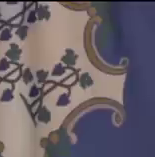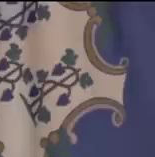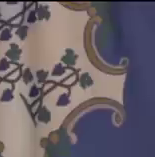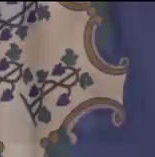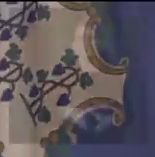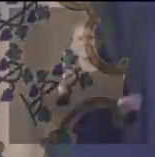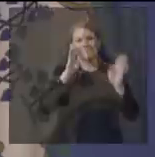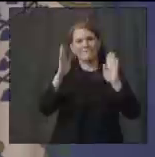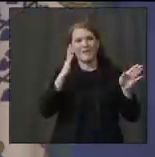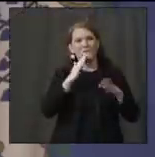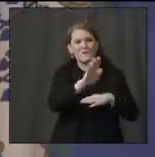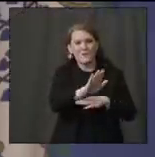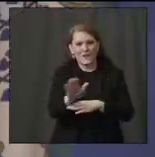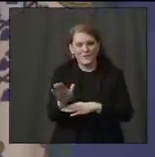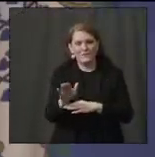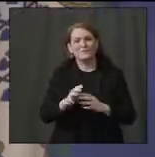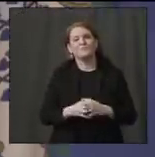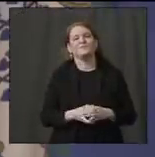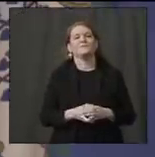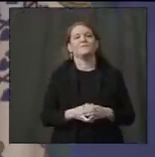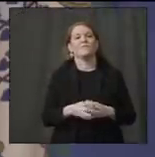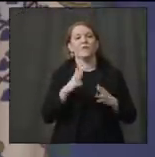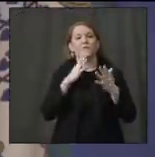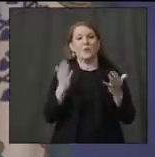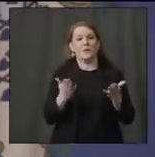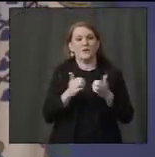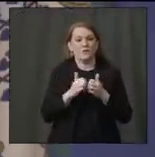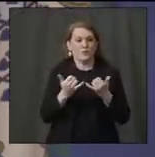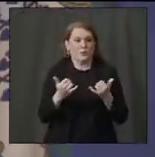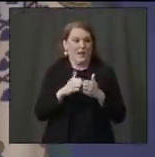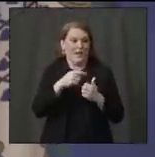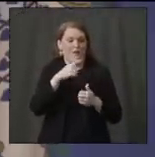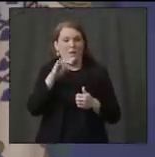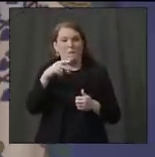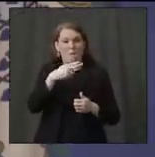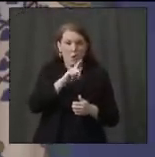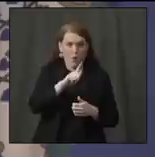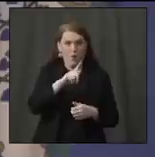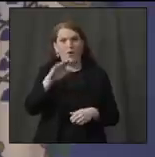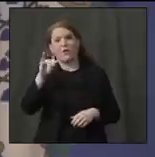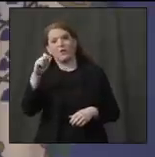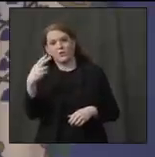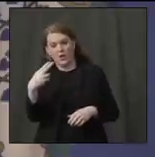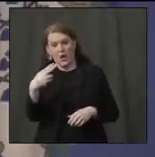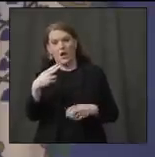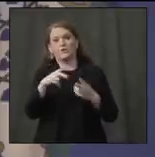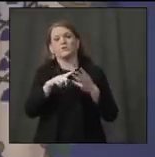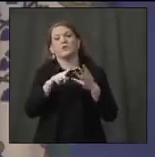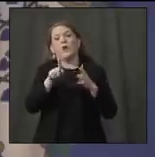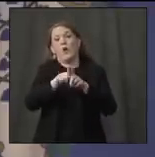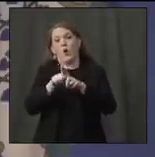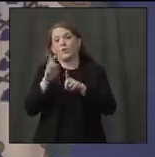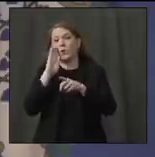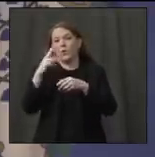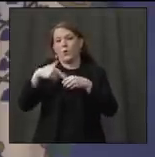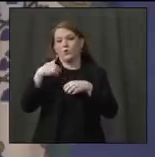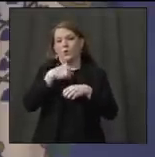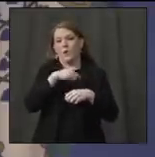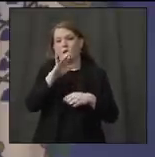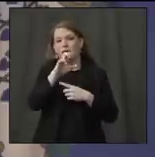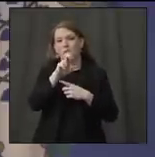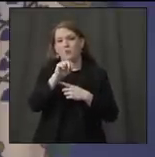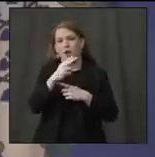All right, good afternoon, everybody. I'm here with Paul and Josh and Brian Hurlbut and Deirdre Gifford, because we're going to be talking a little